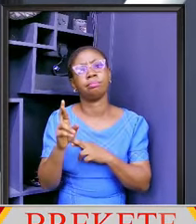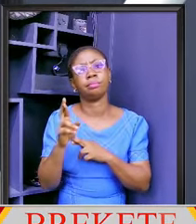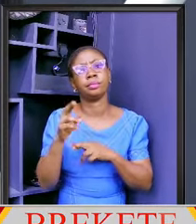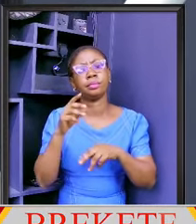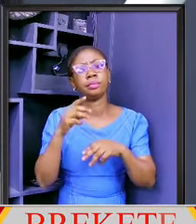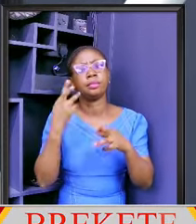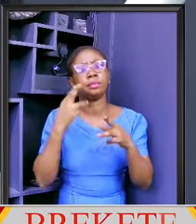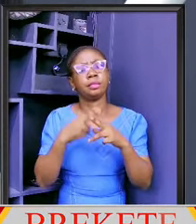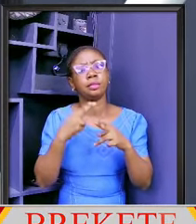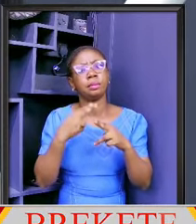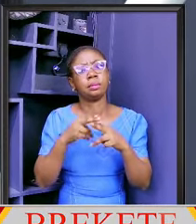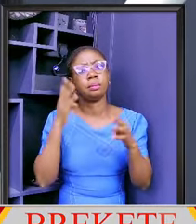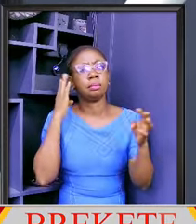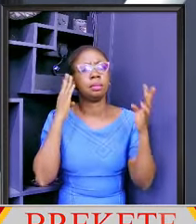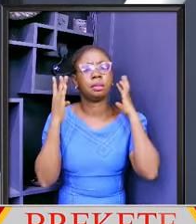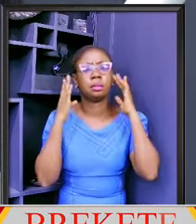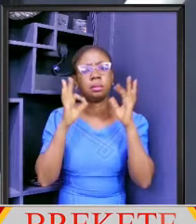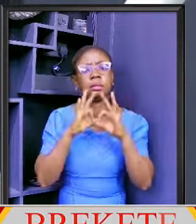72.